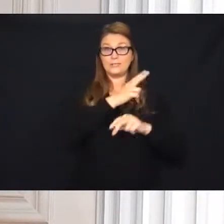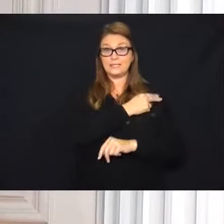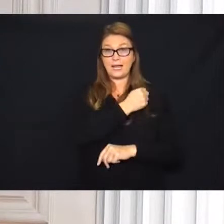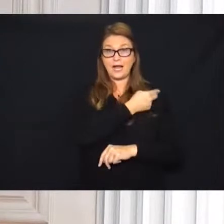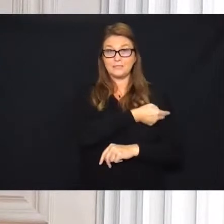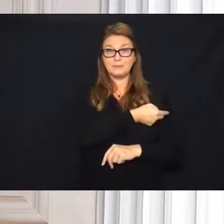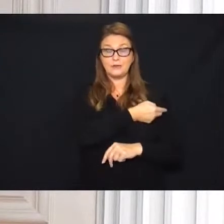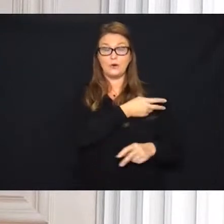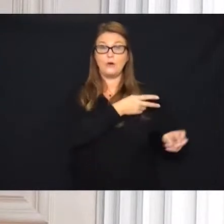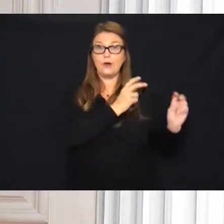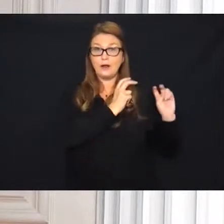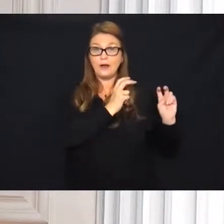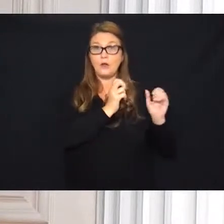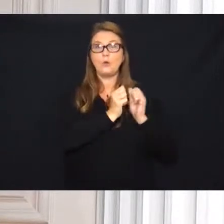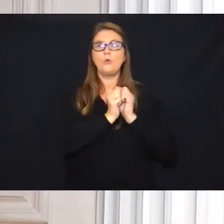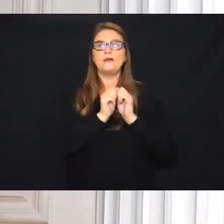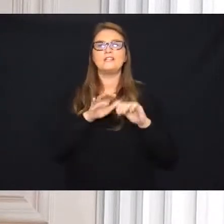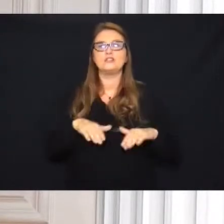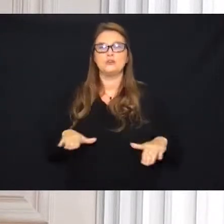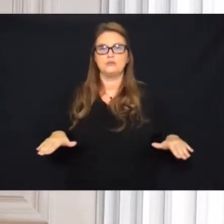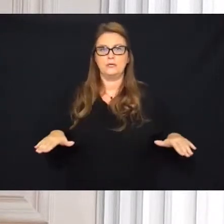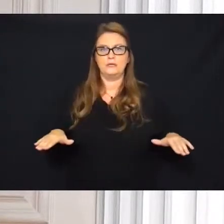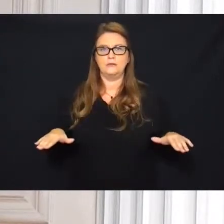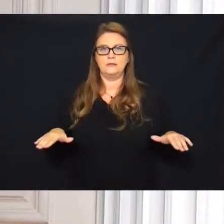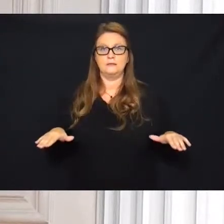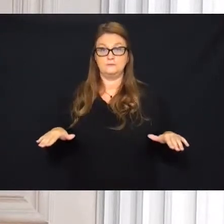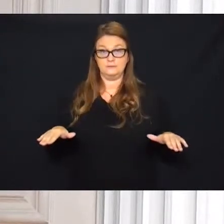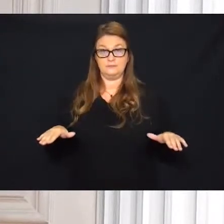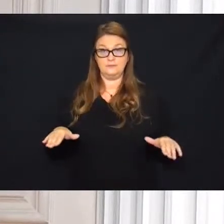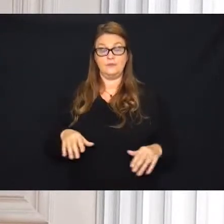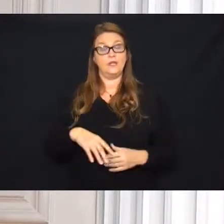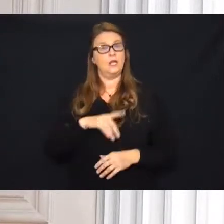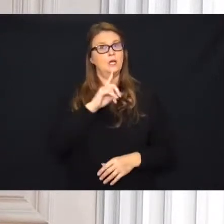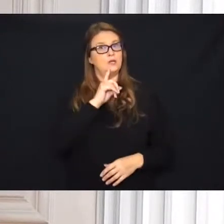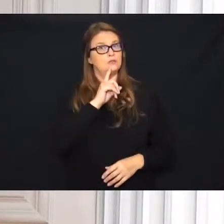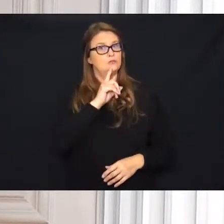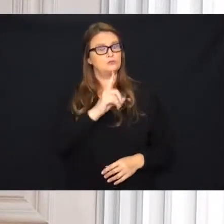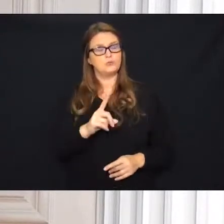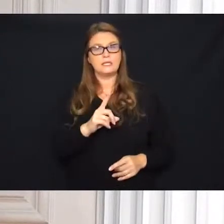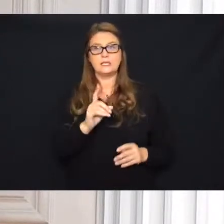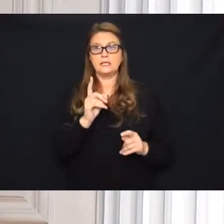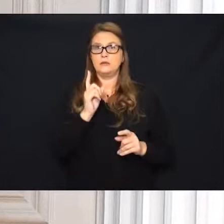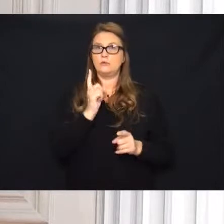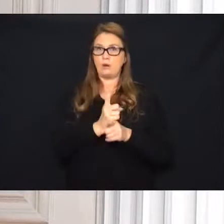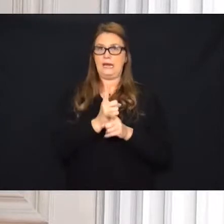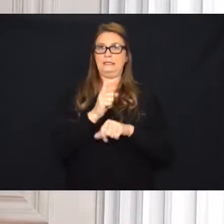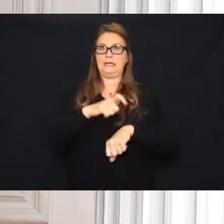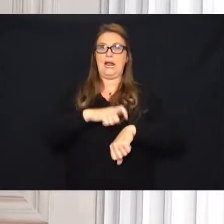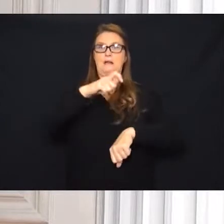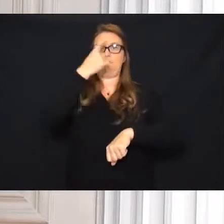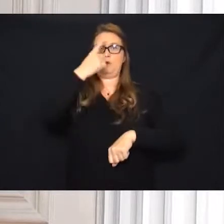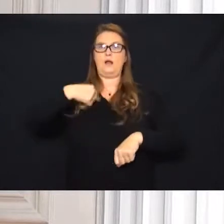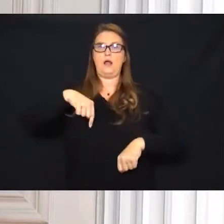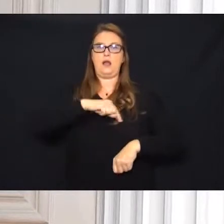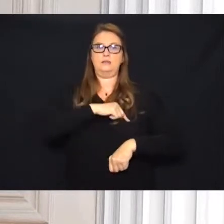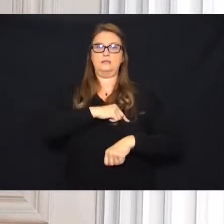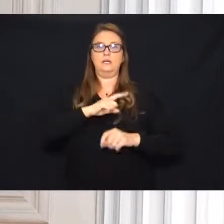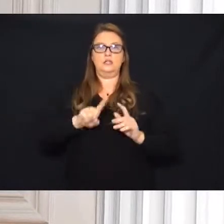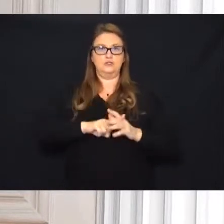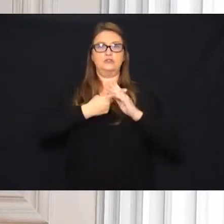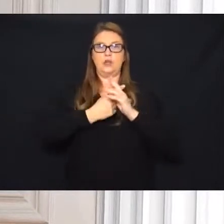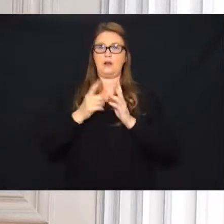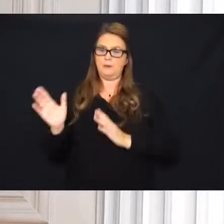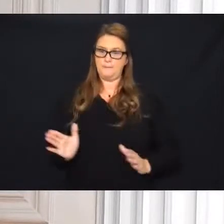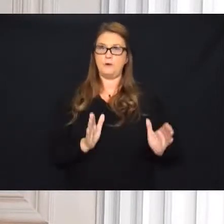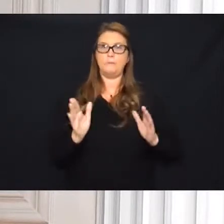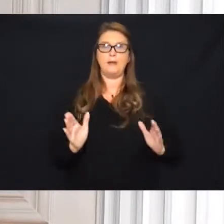with children than they did at any other time during the pandemic. So it's really time for us to lead West Virginia and also